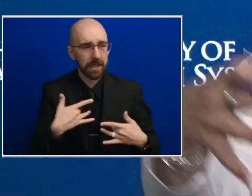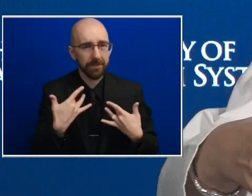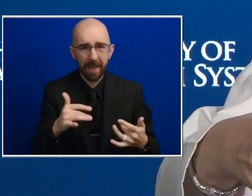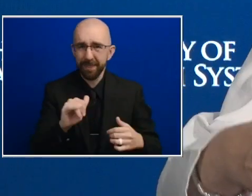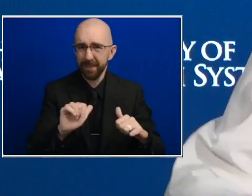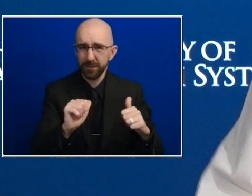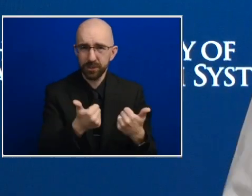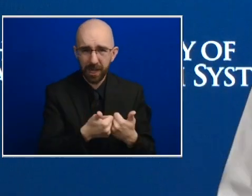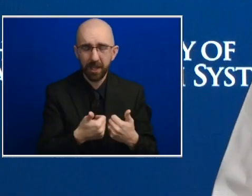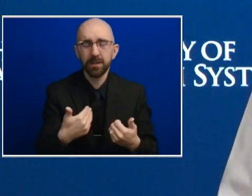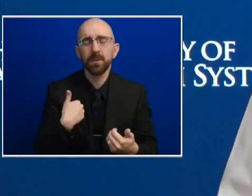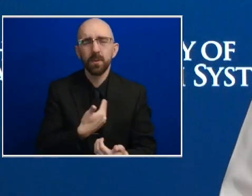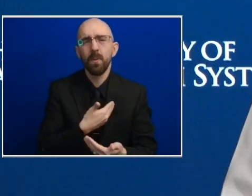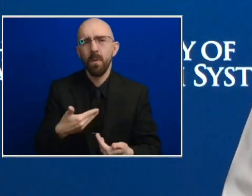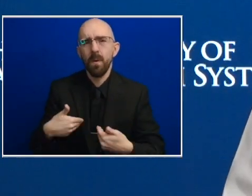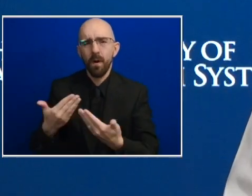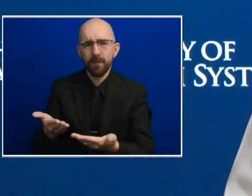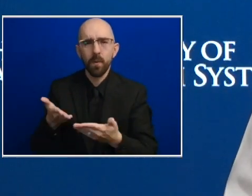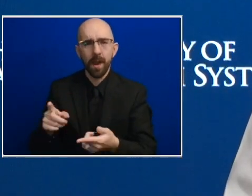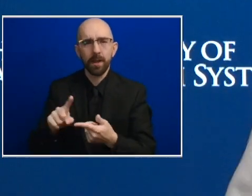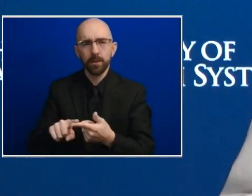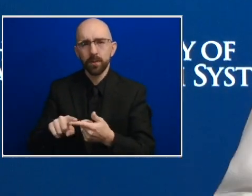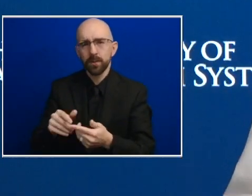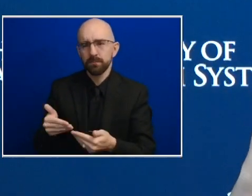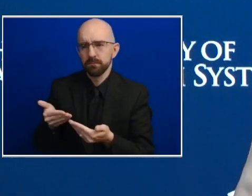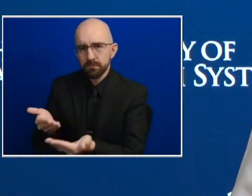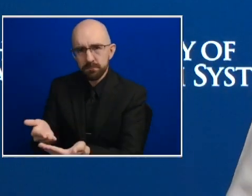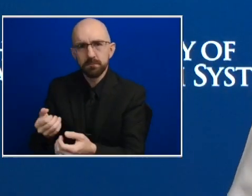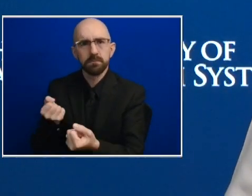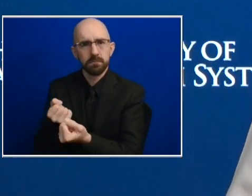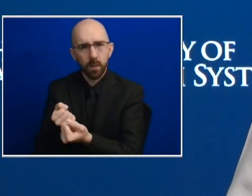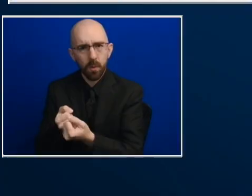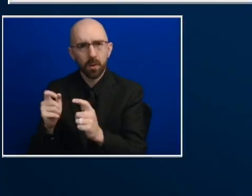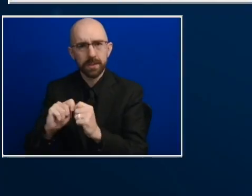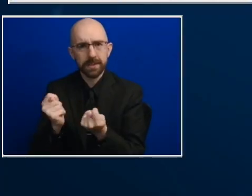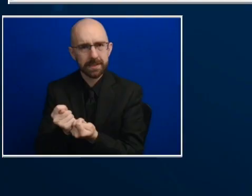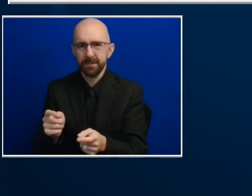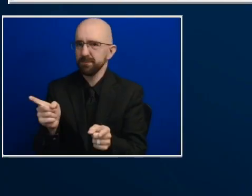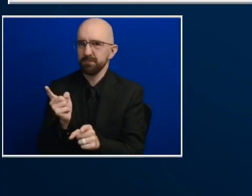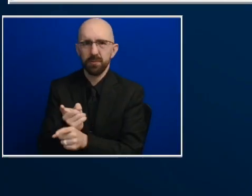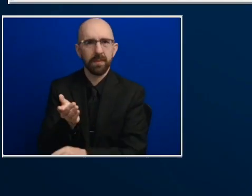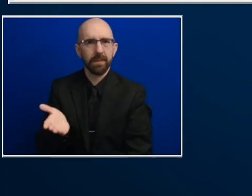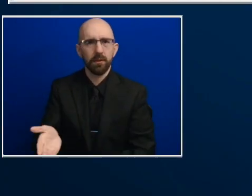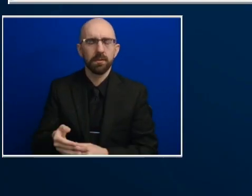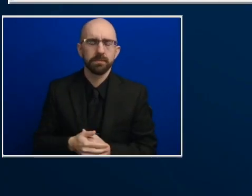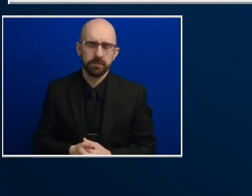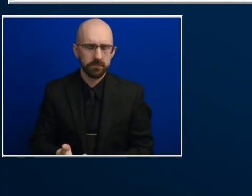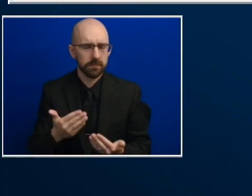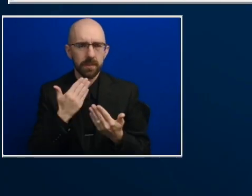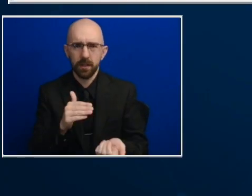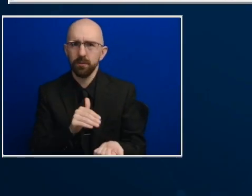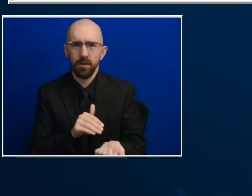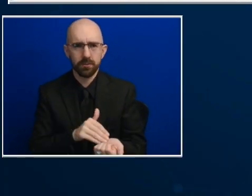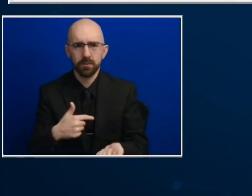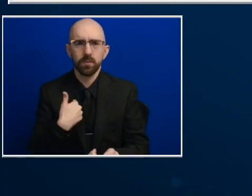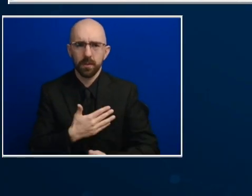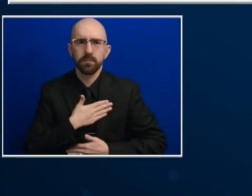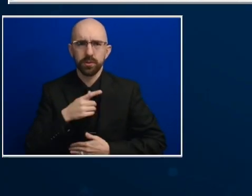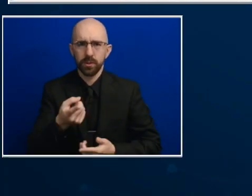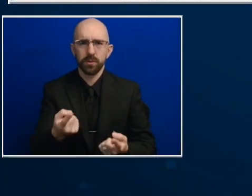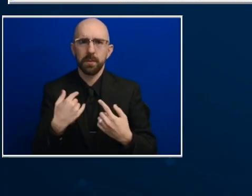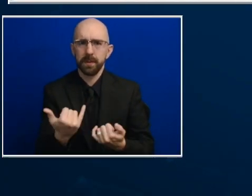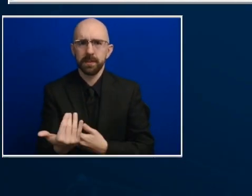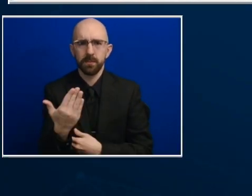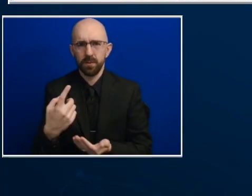to kind of swoop down and support the team in real time. All right. Thank you, Dr. Lowry. I really appreciate you being here this morning discussing that